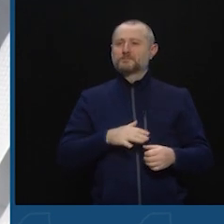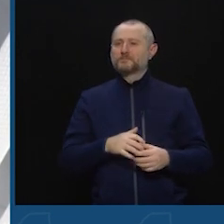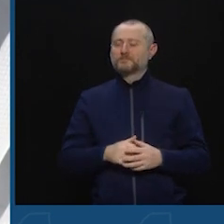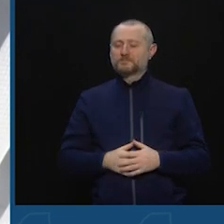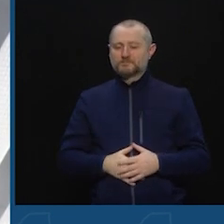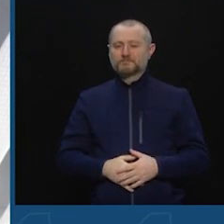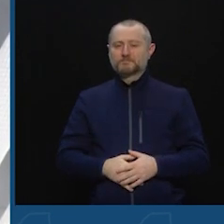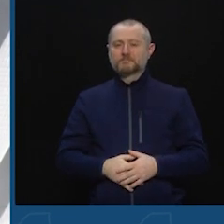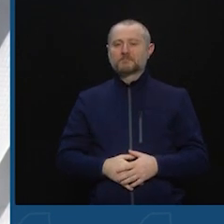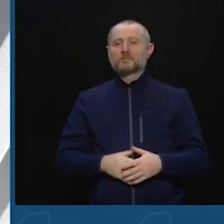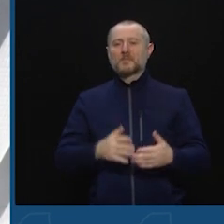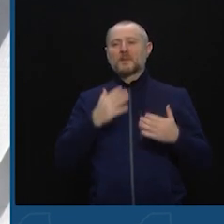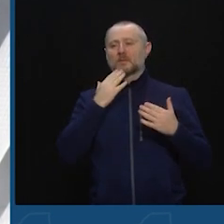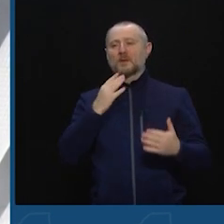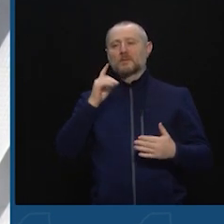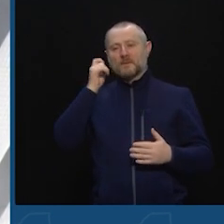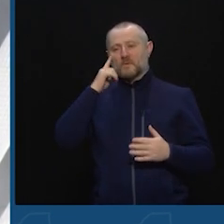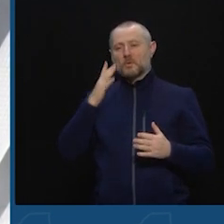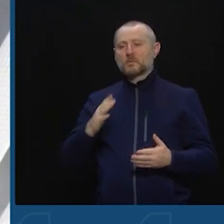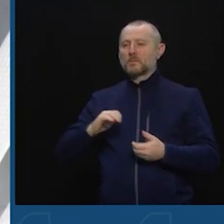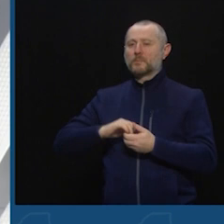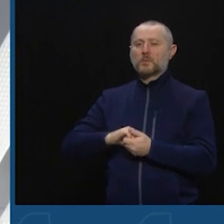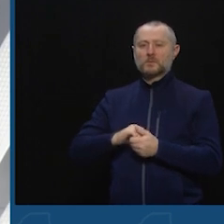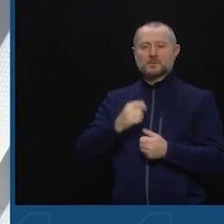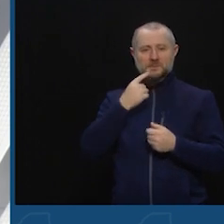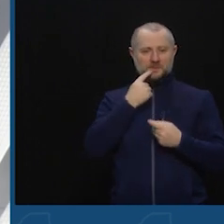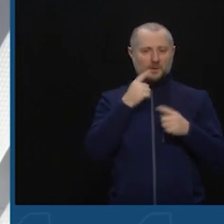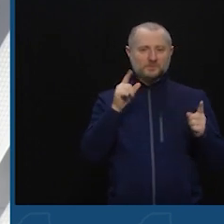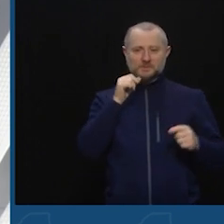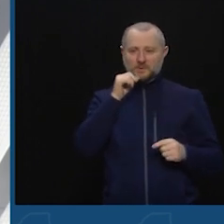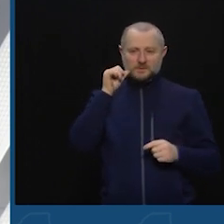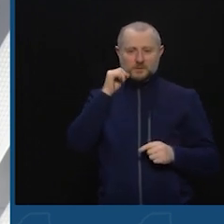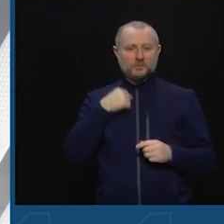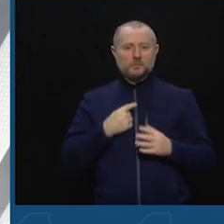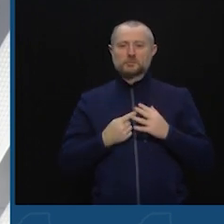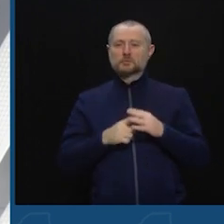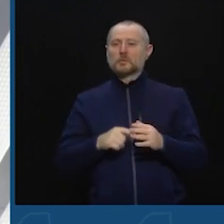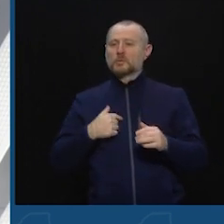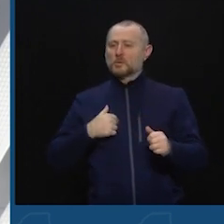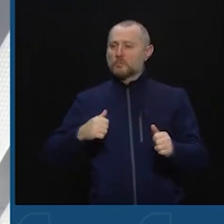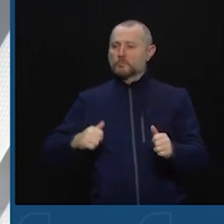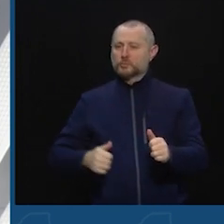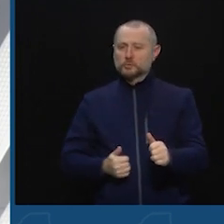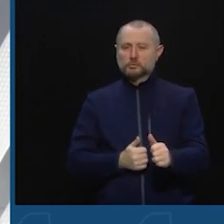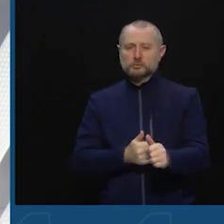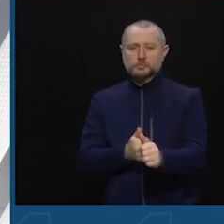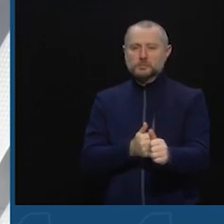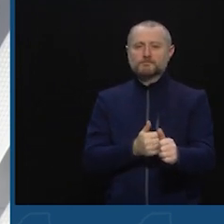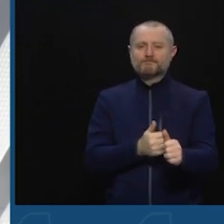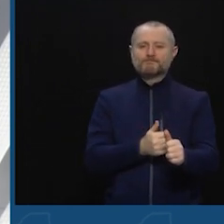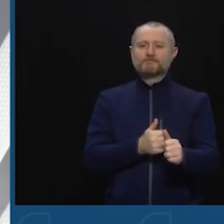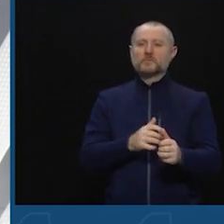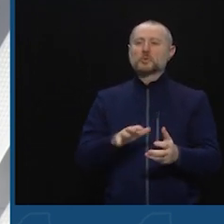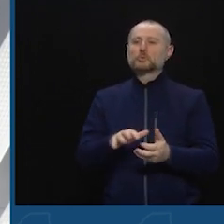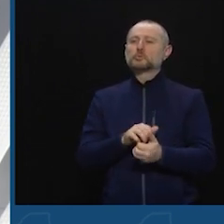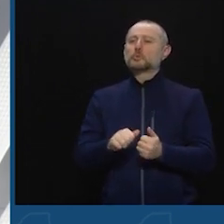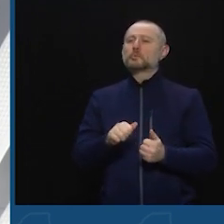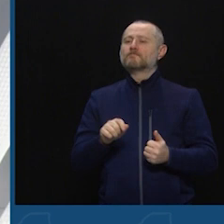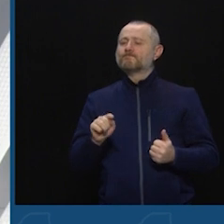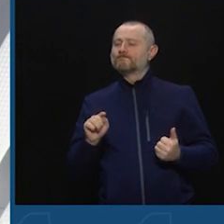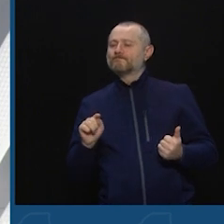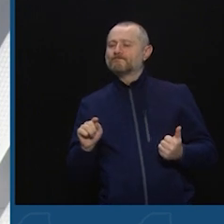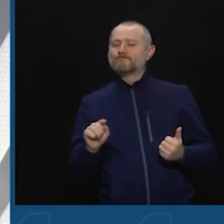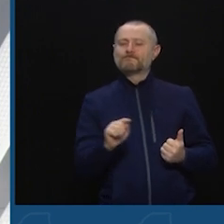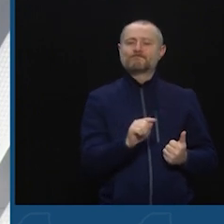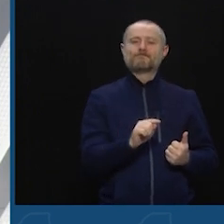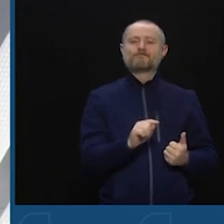governor announced yesterday as we start this pursuit to destroy the iron pipeline